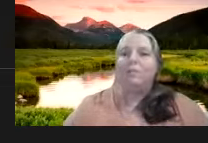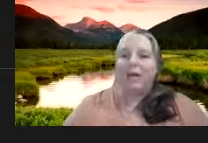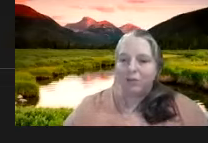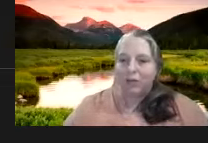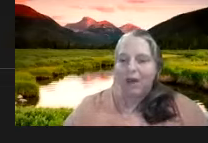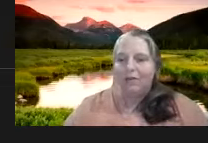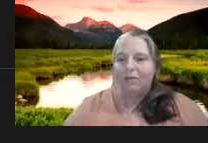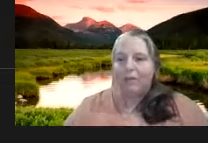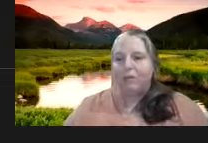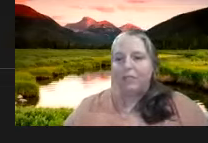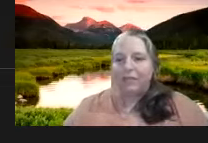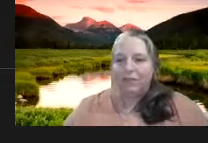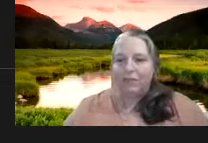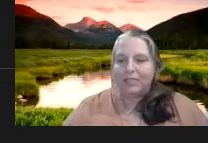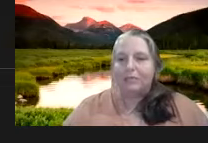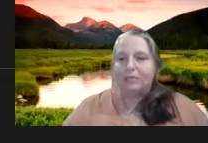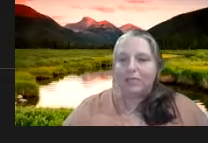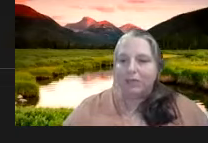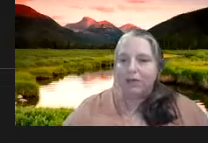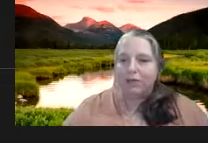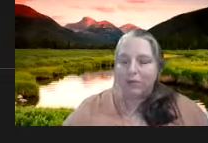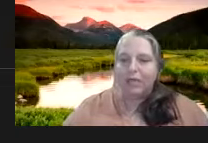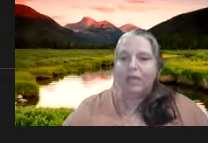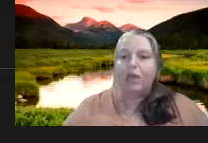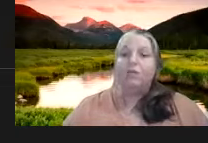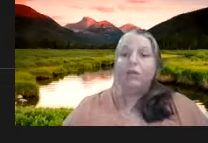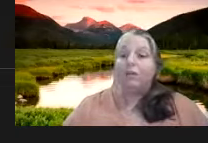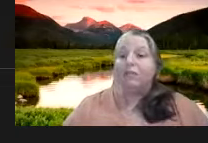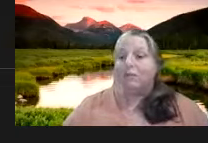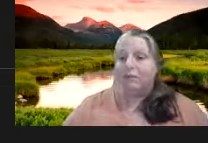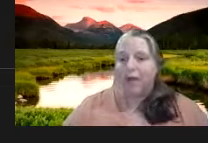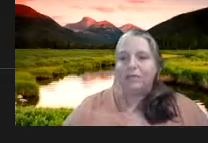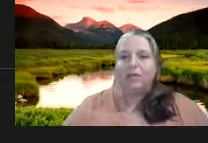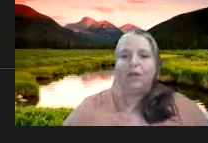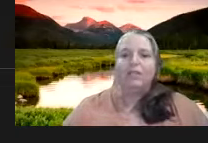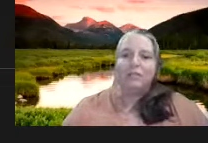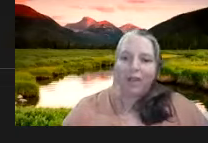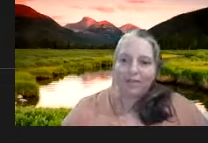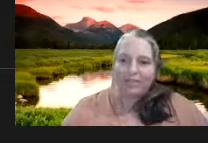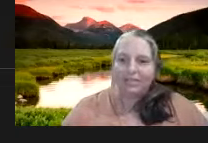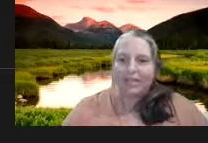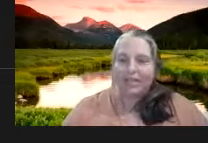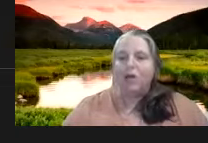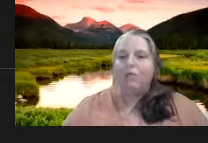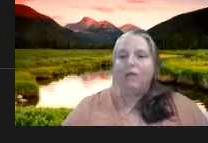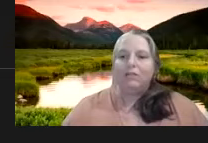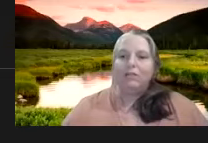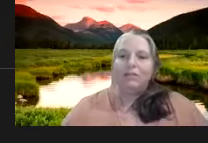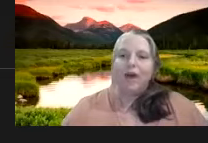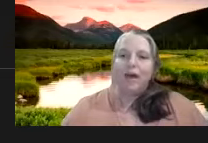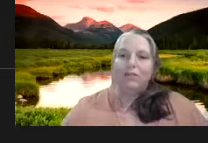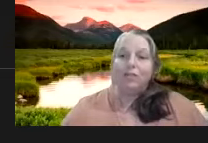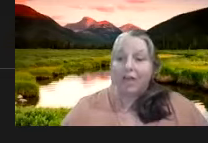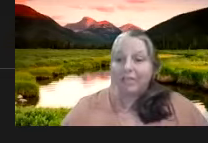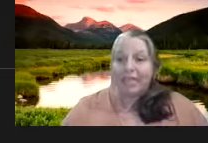whole spectrum of people living with disabilities in our community, regardless of race, regardless of ethnicity, regardless